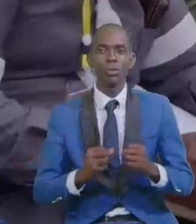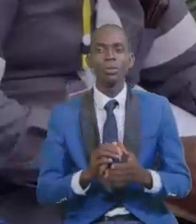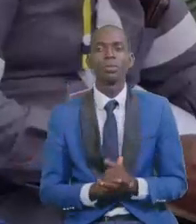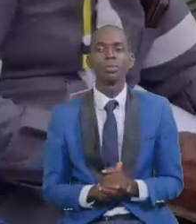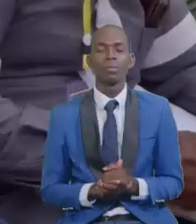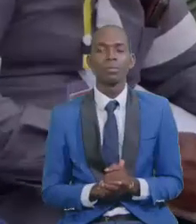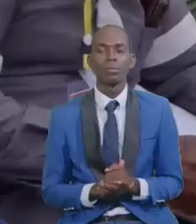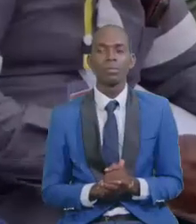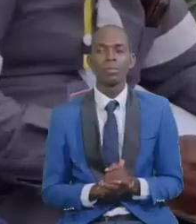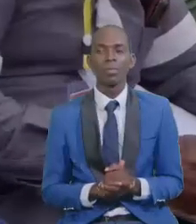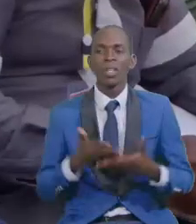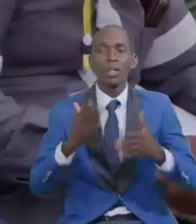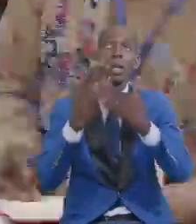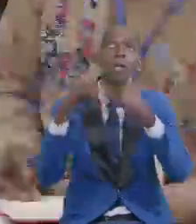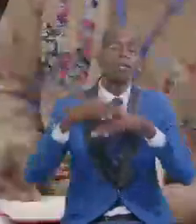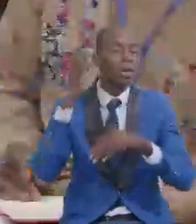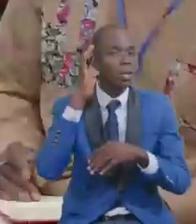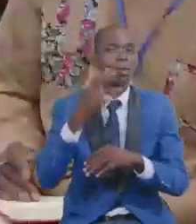Let heaven hear your voice.